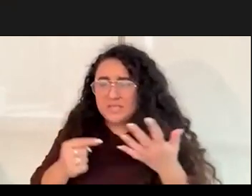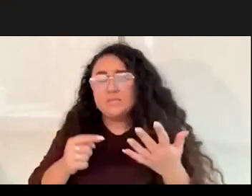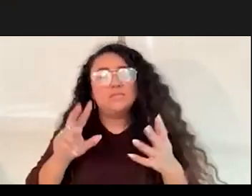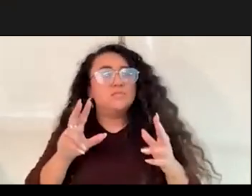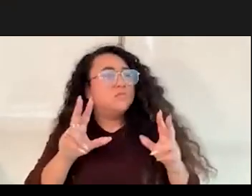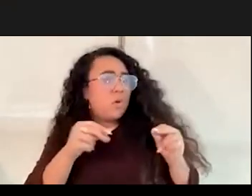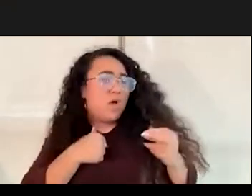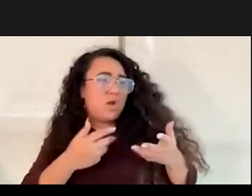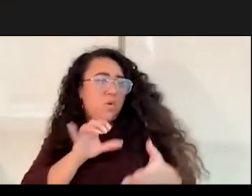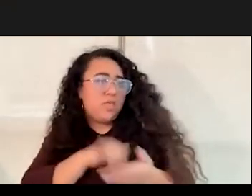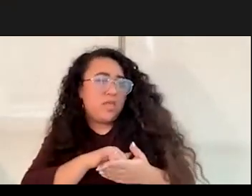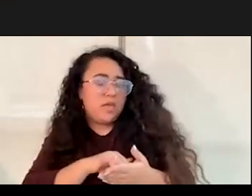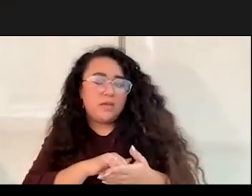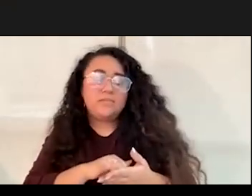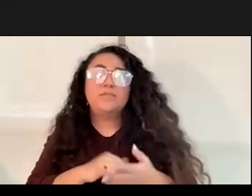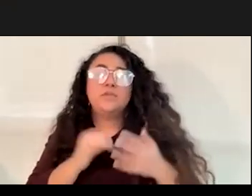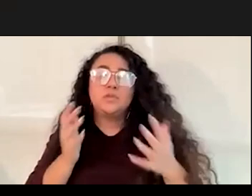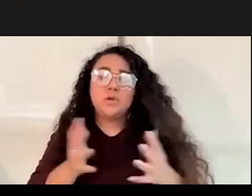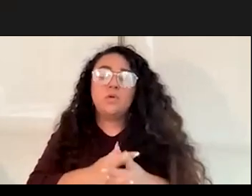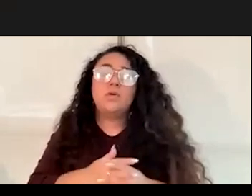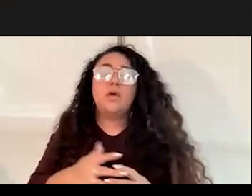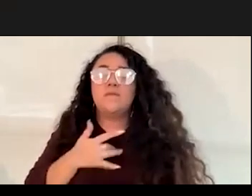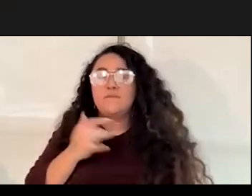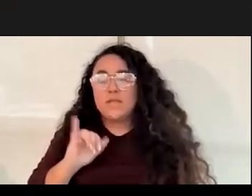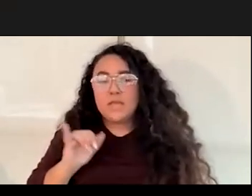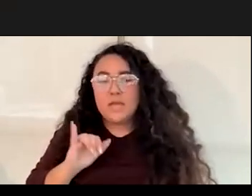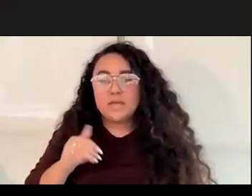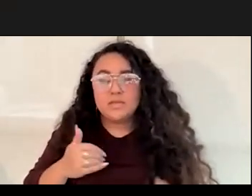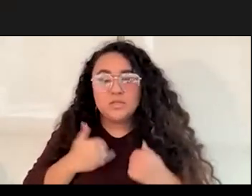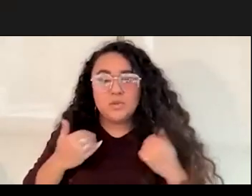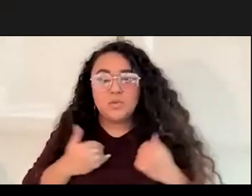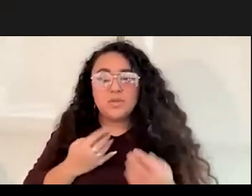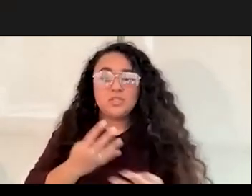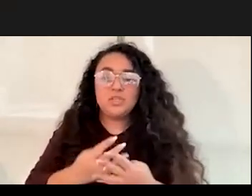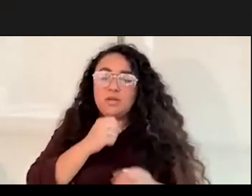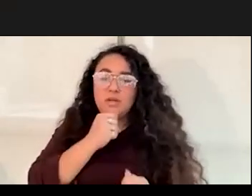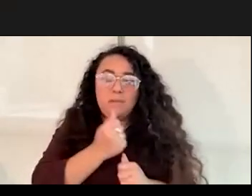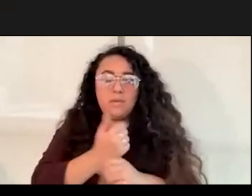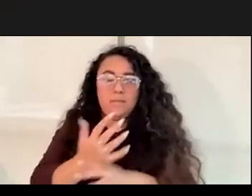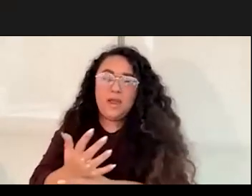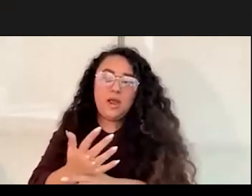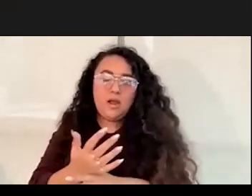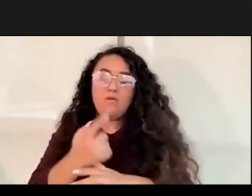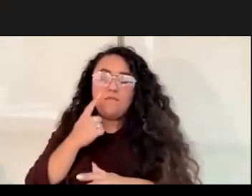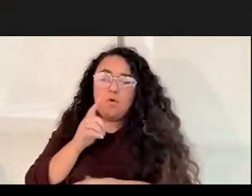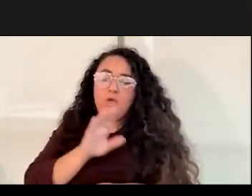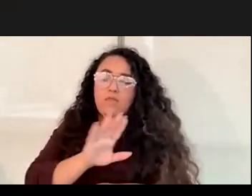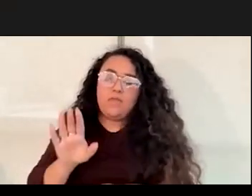not what I want to do. You know, I feel like the juvenile jail doesn't prepare them for what they're going to